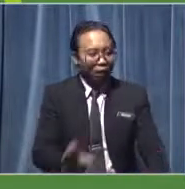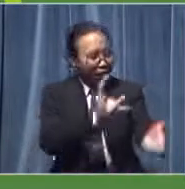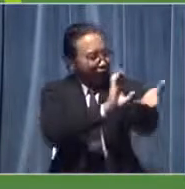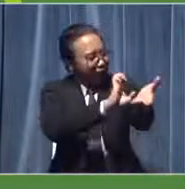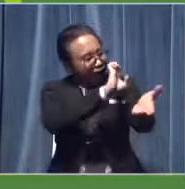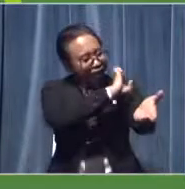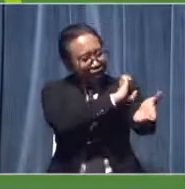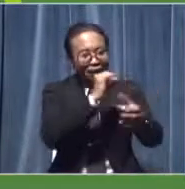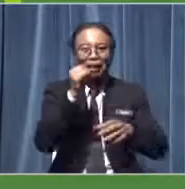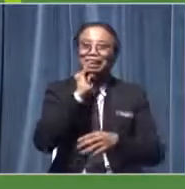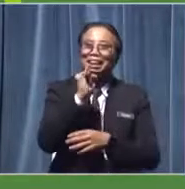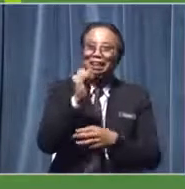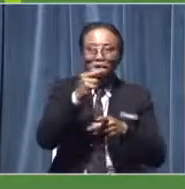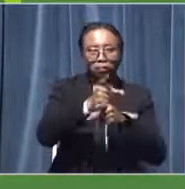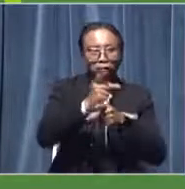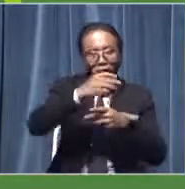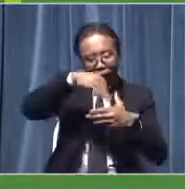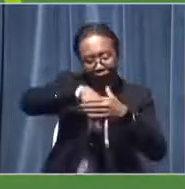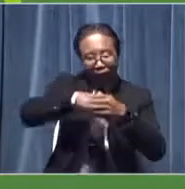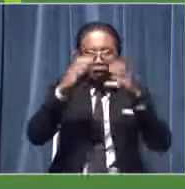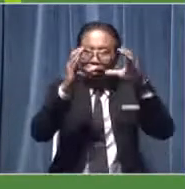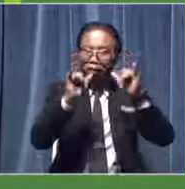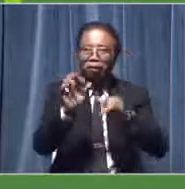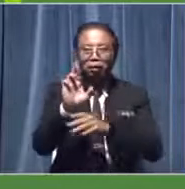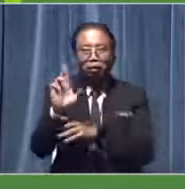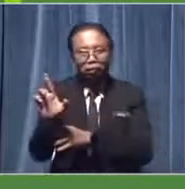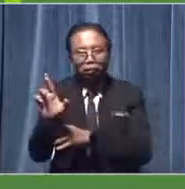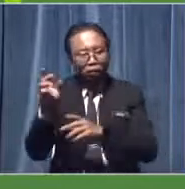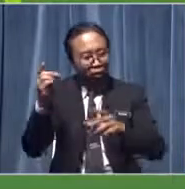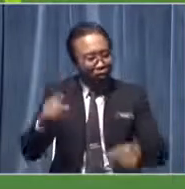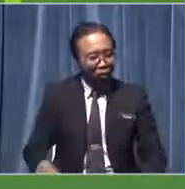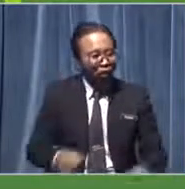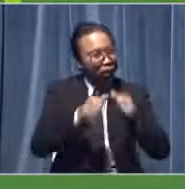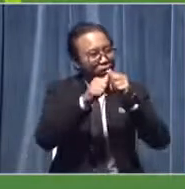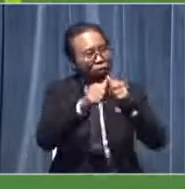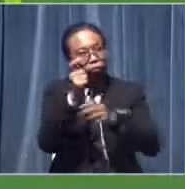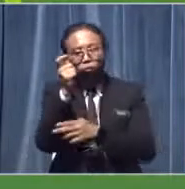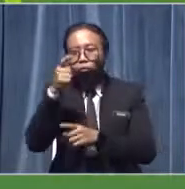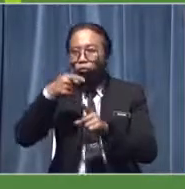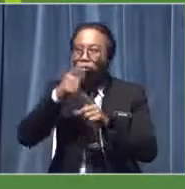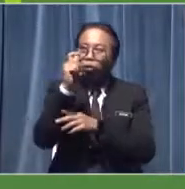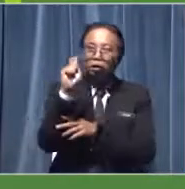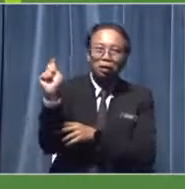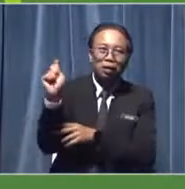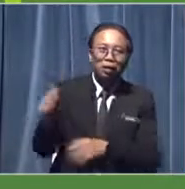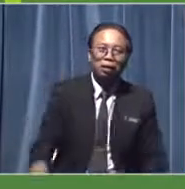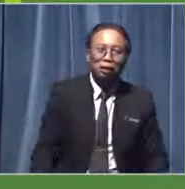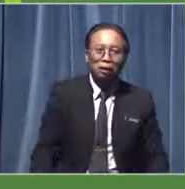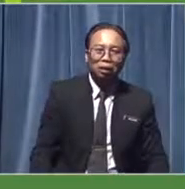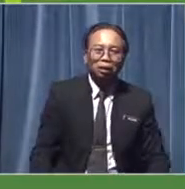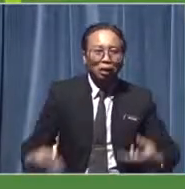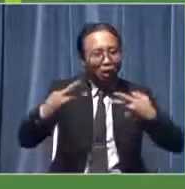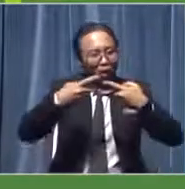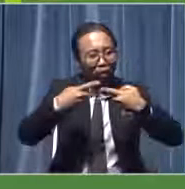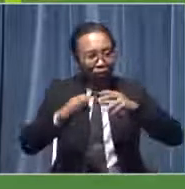Energy is stored in a capacitor due to the electric